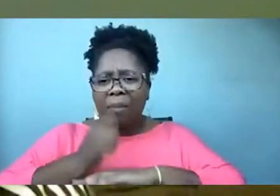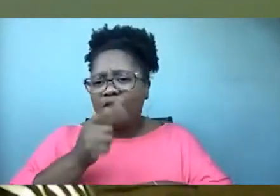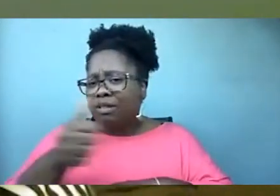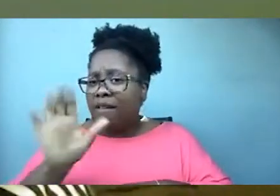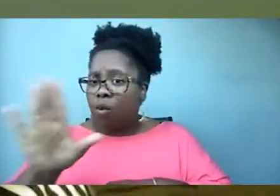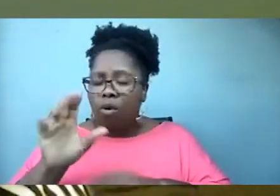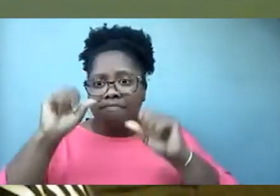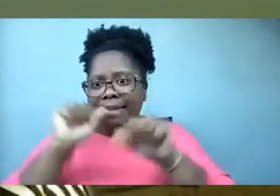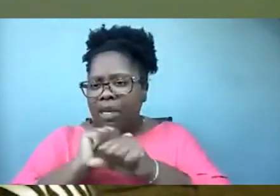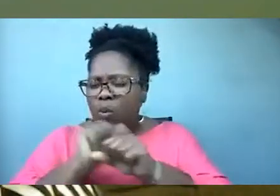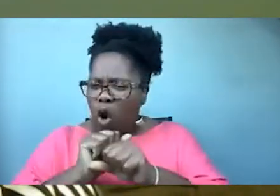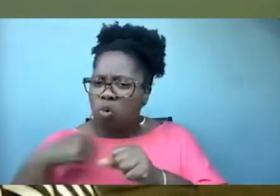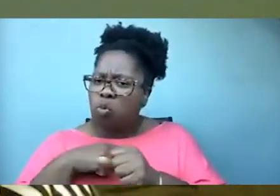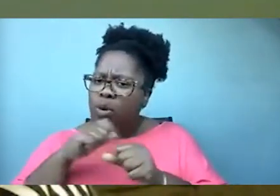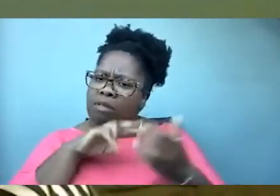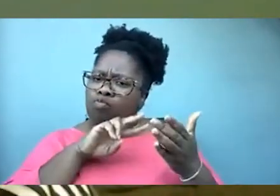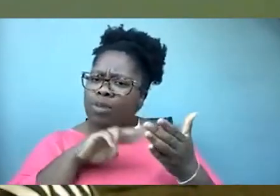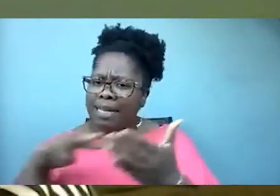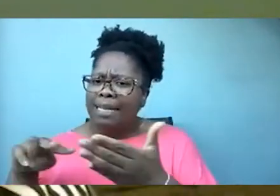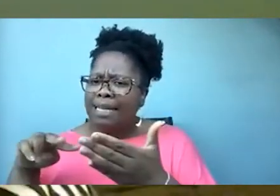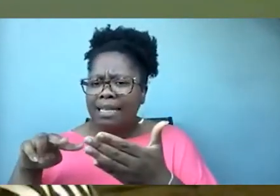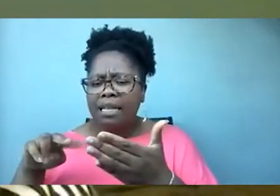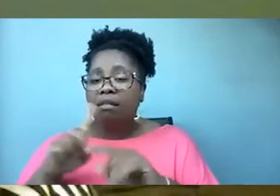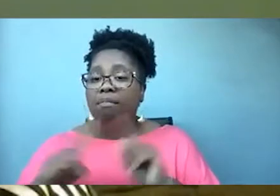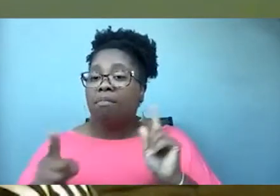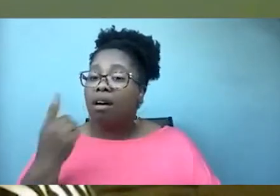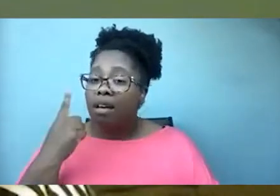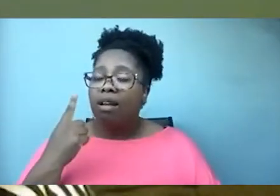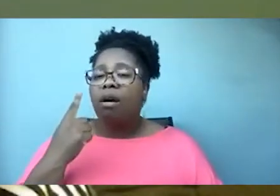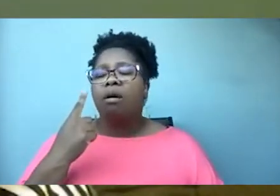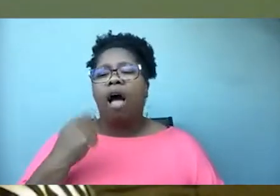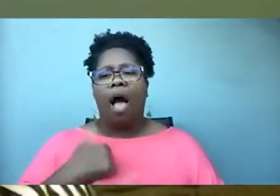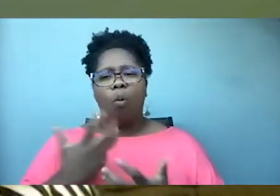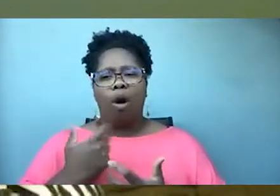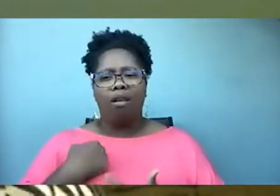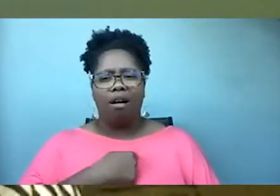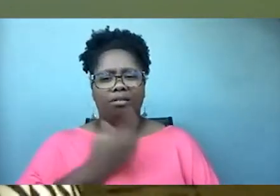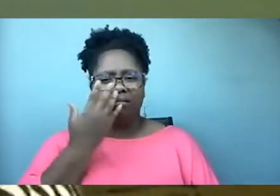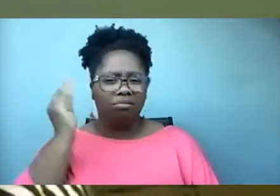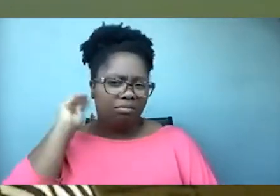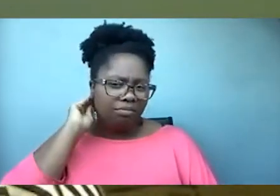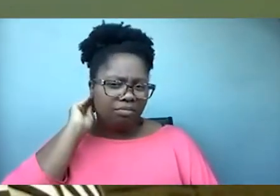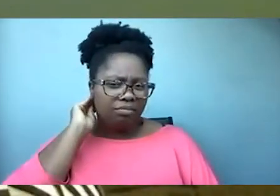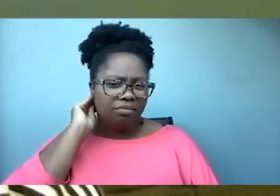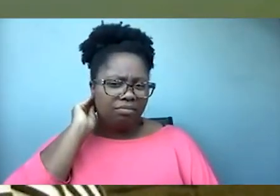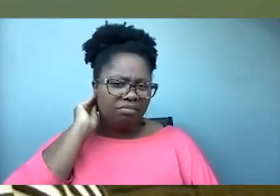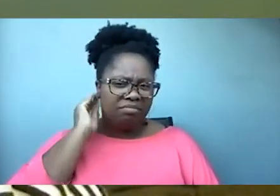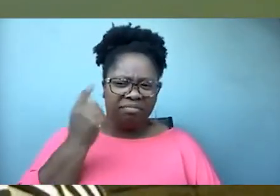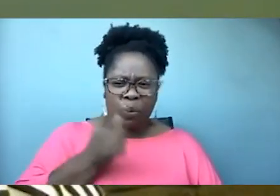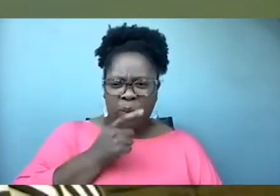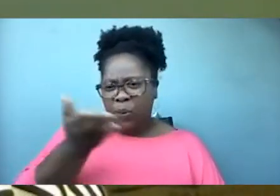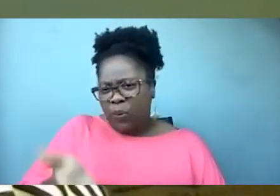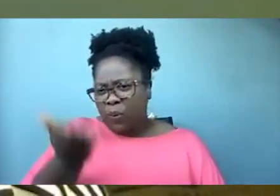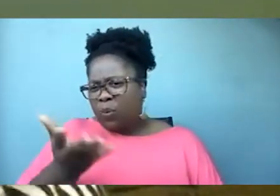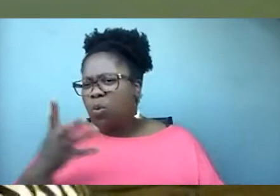also an understanding about who you are and what inspires you and what pushes you. And again, what got you to this place. And I